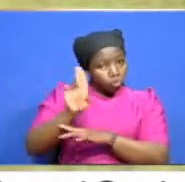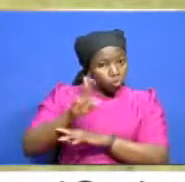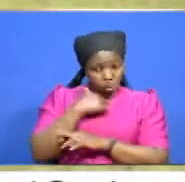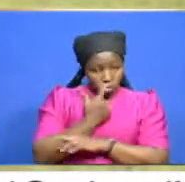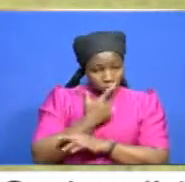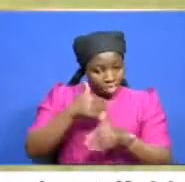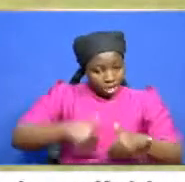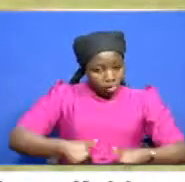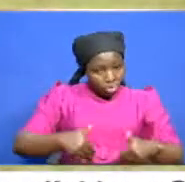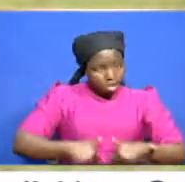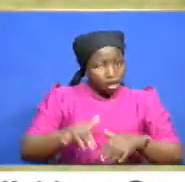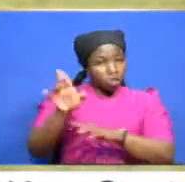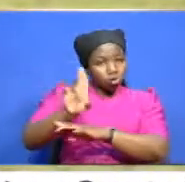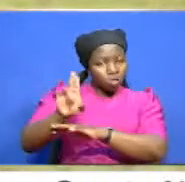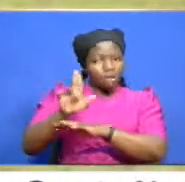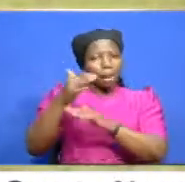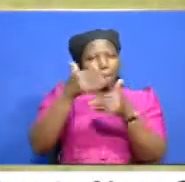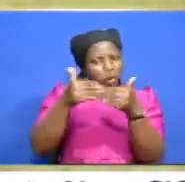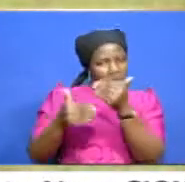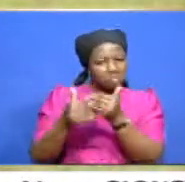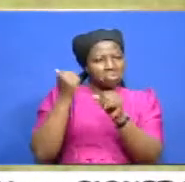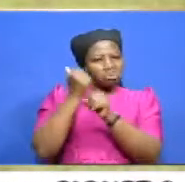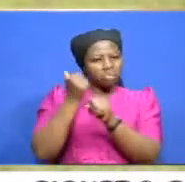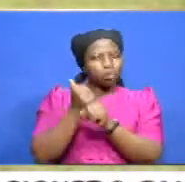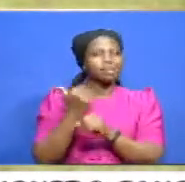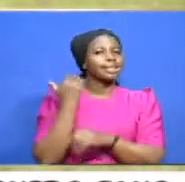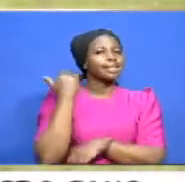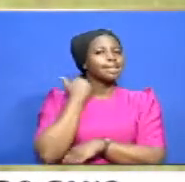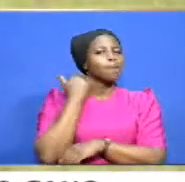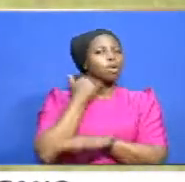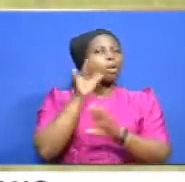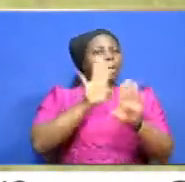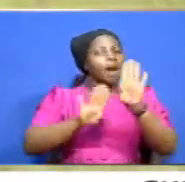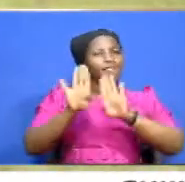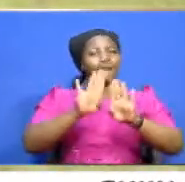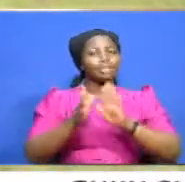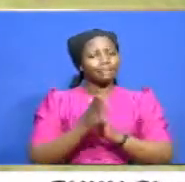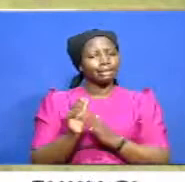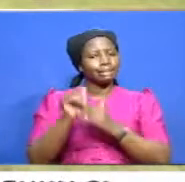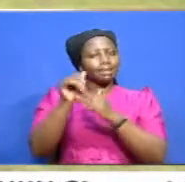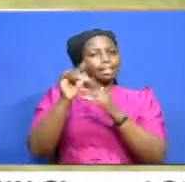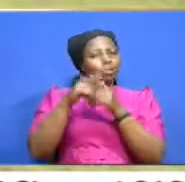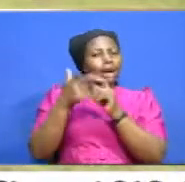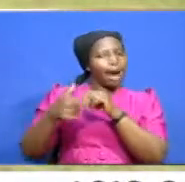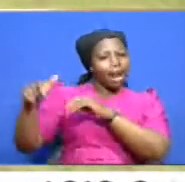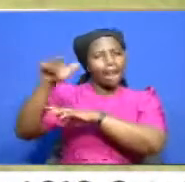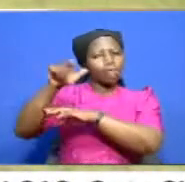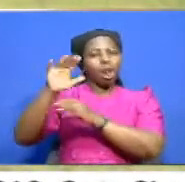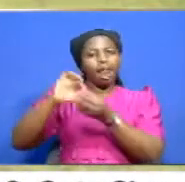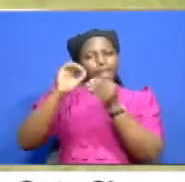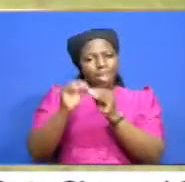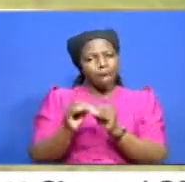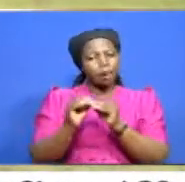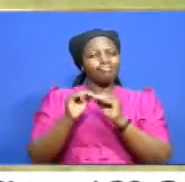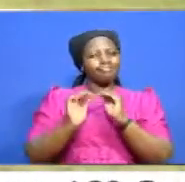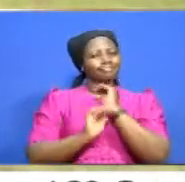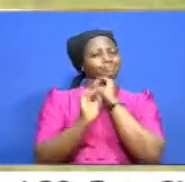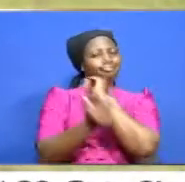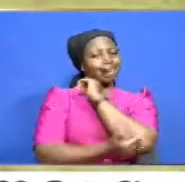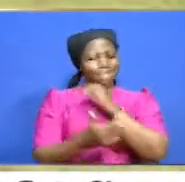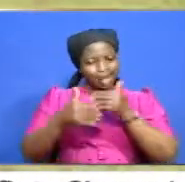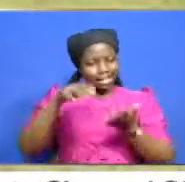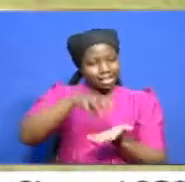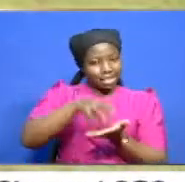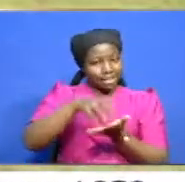to engage in mischievous behavior, leading to the high rise of pregnancy cases in this area in